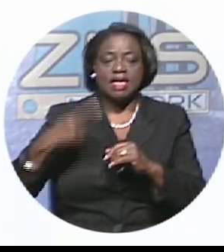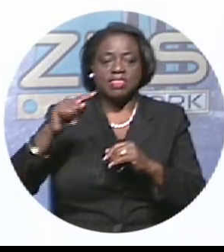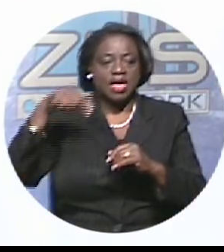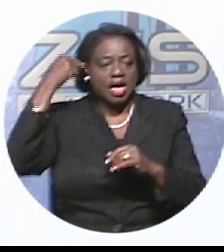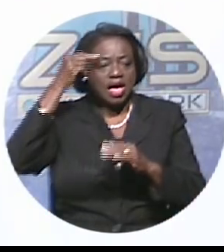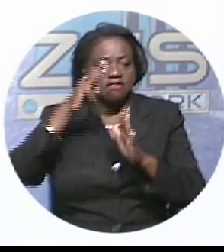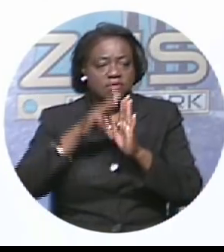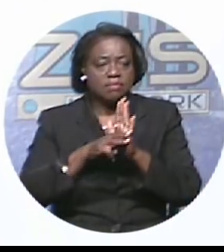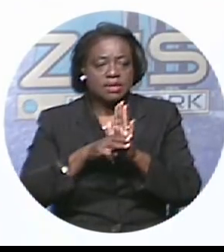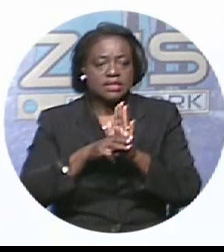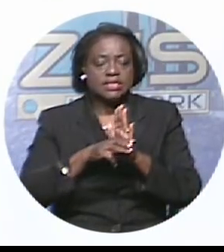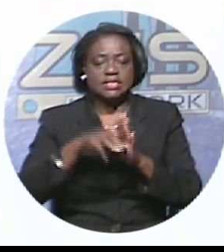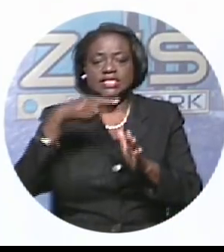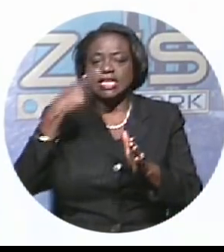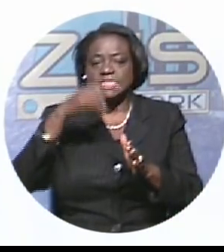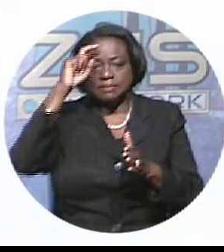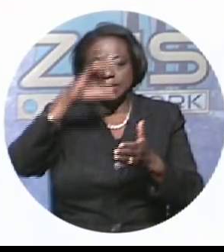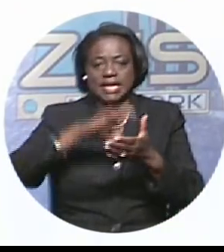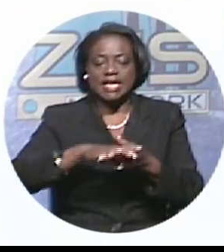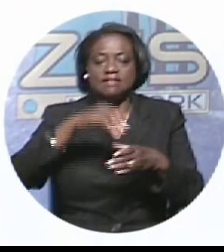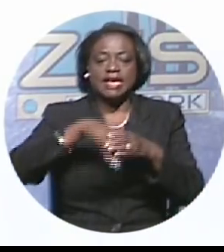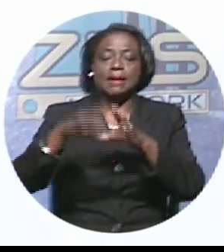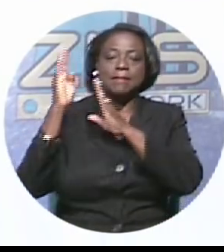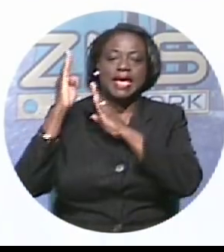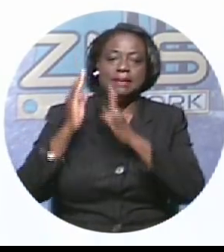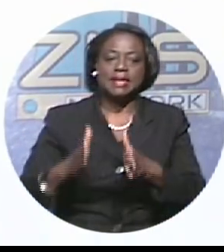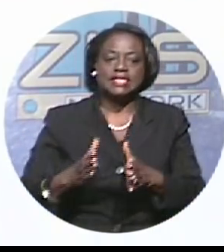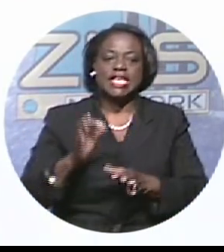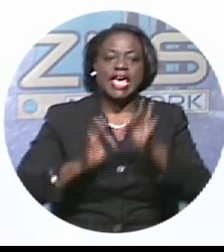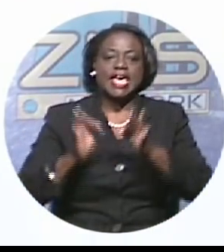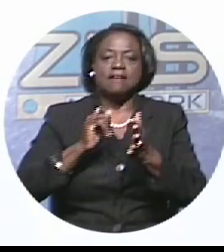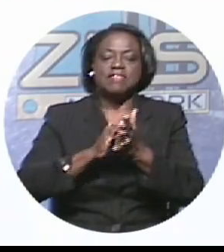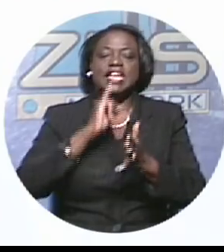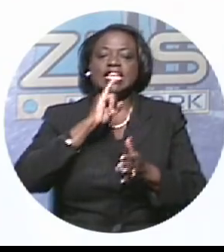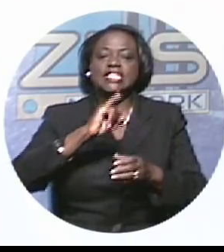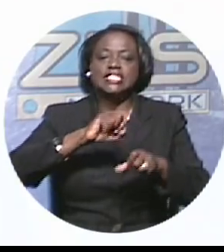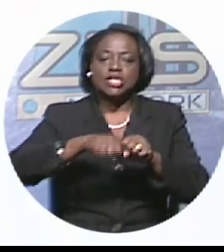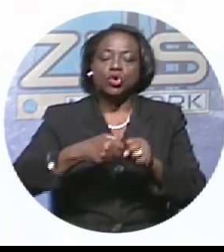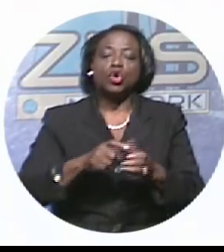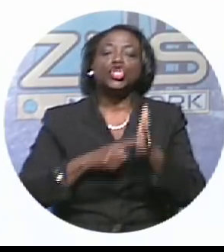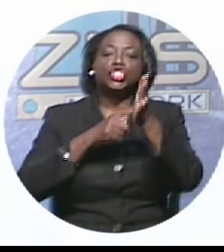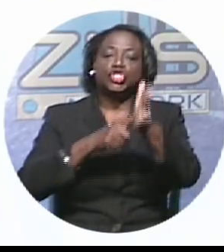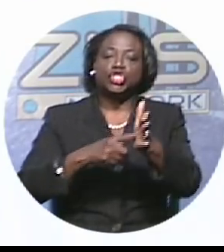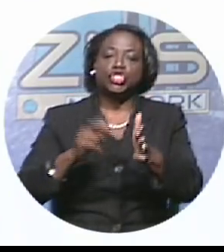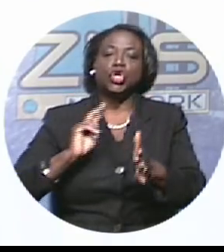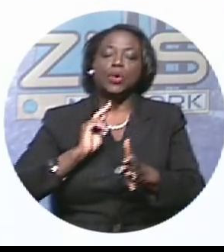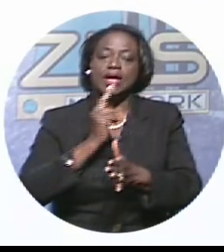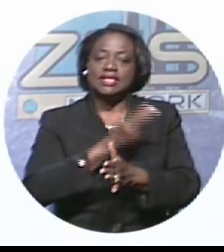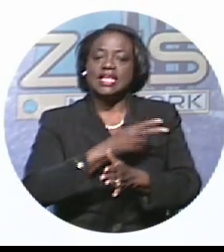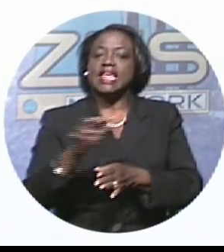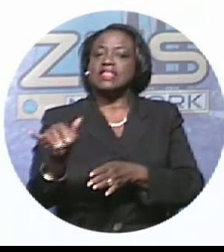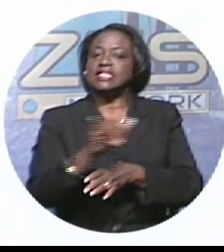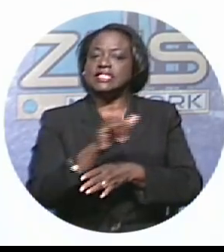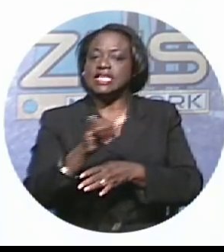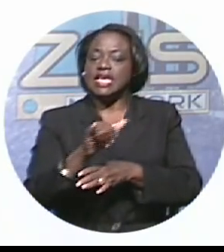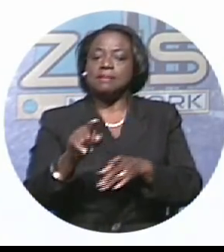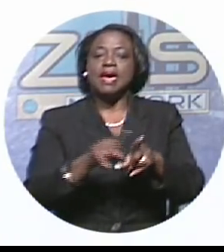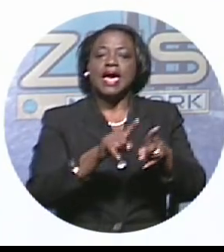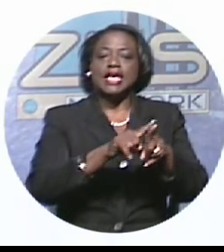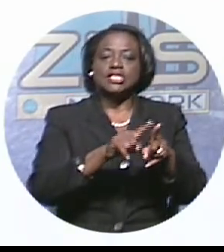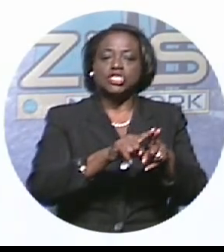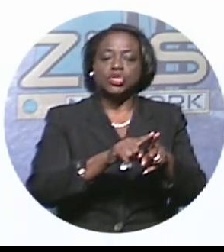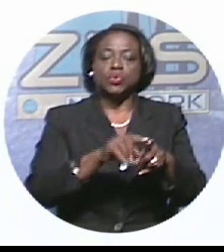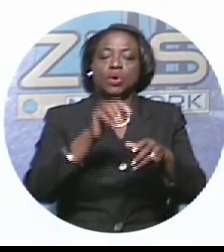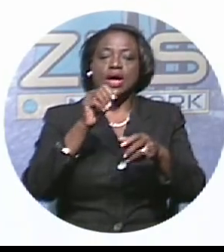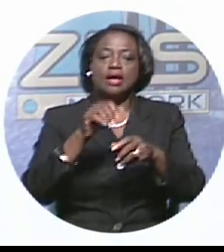is we believe in Bahamians. If that is so, show us at this time, just like you engaged those Cubans, we challenge you